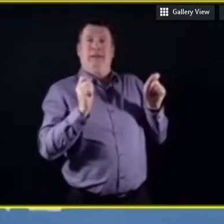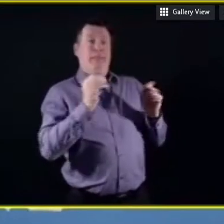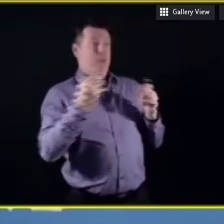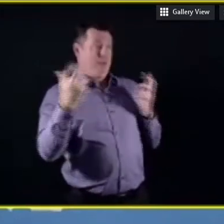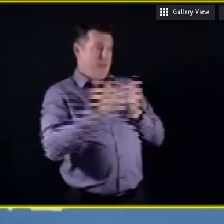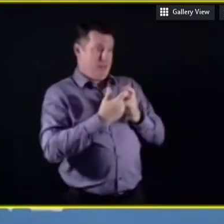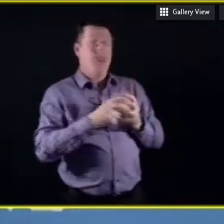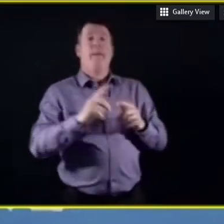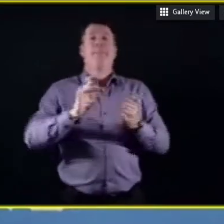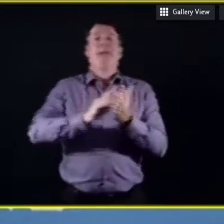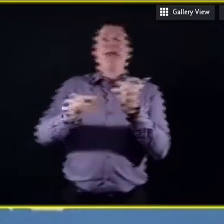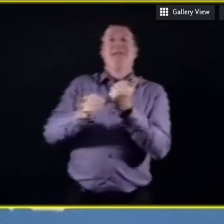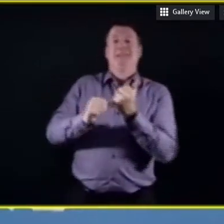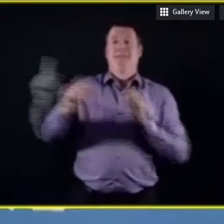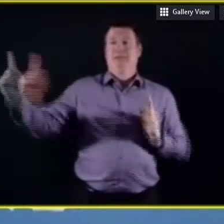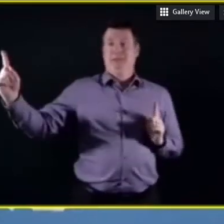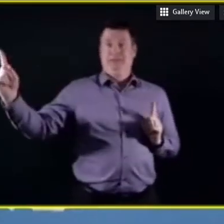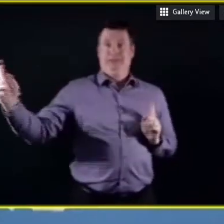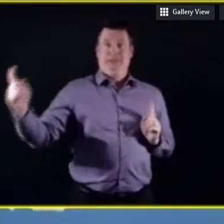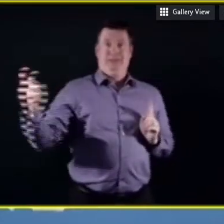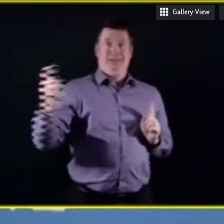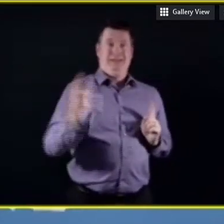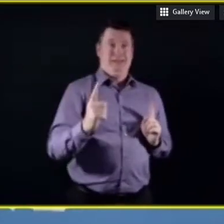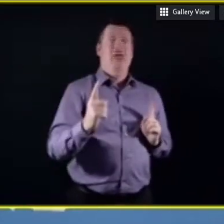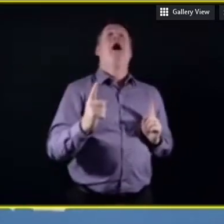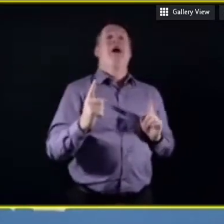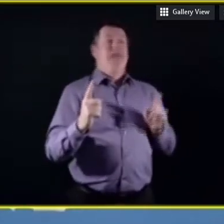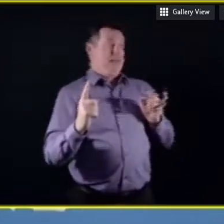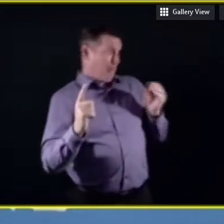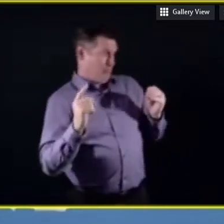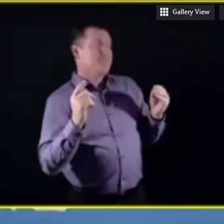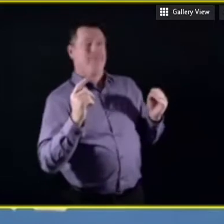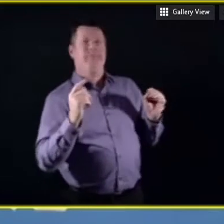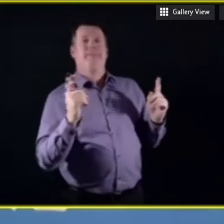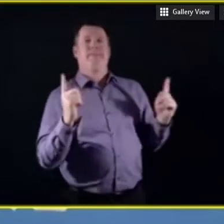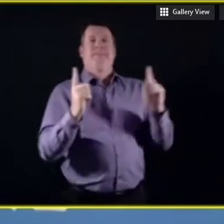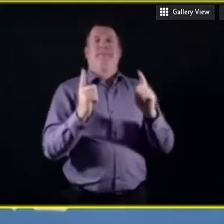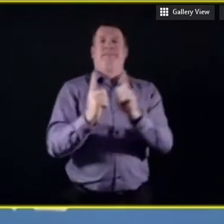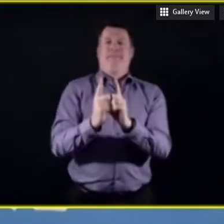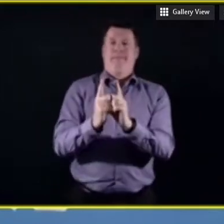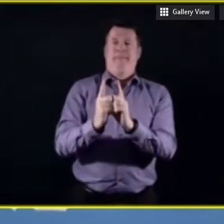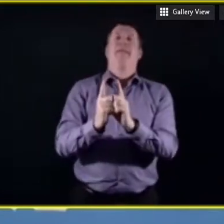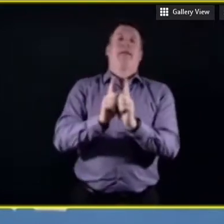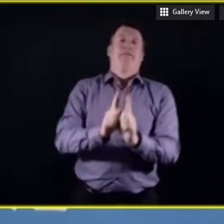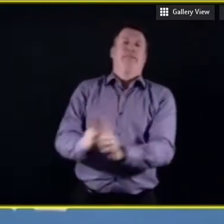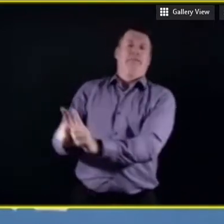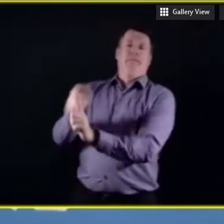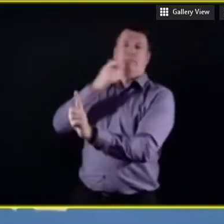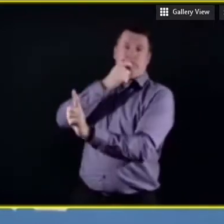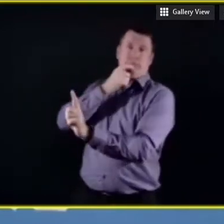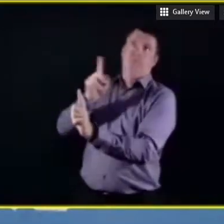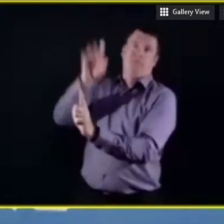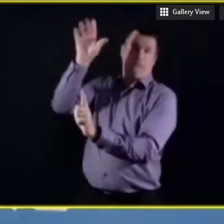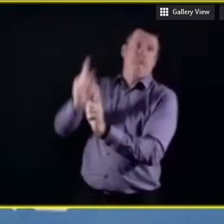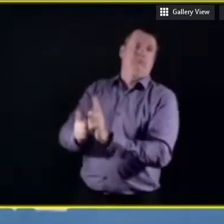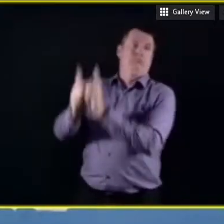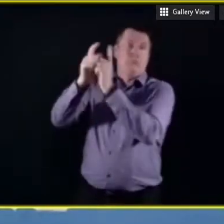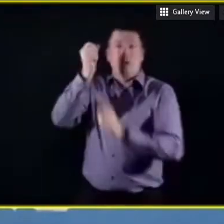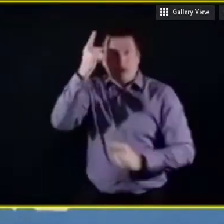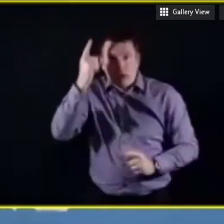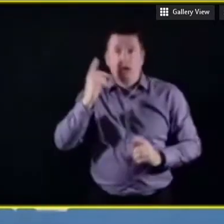how it was established. Yes, we had heard that some other healthcare systems across the country had been doing